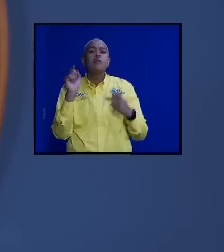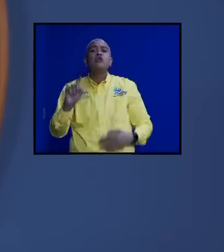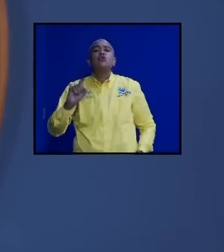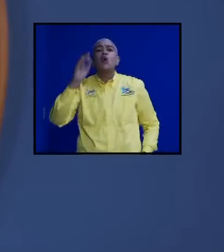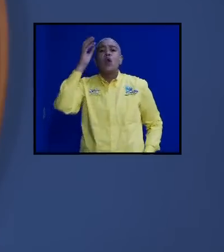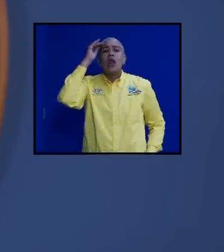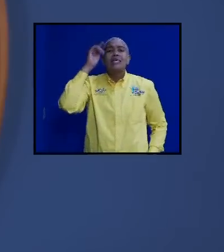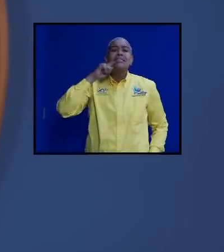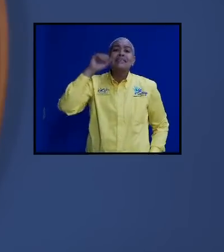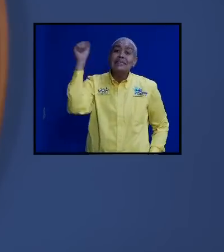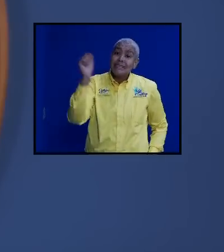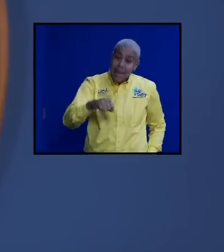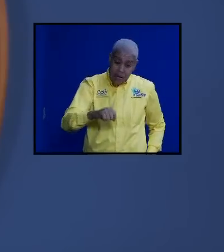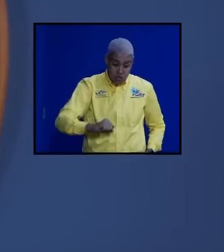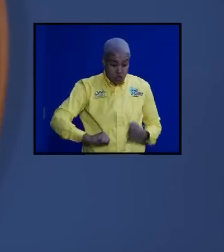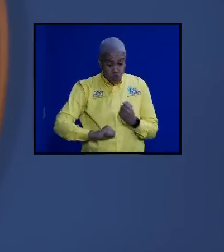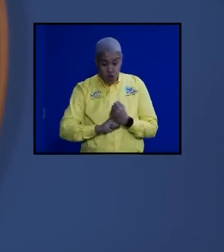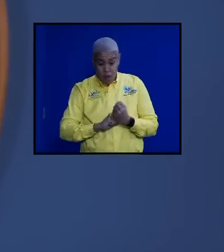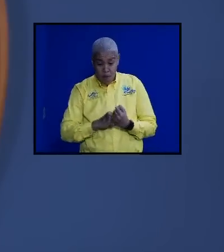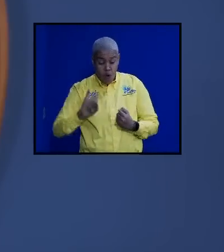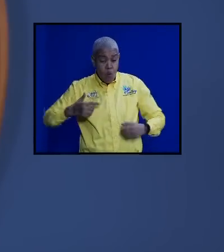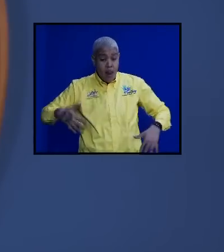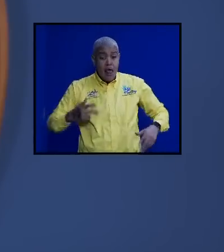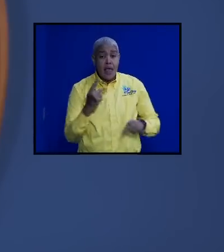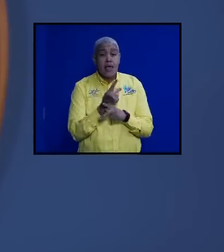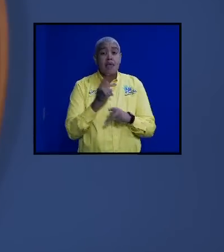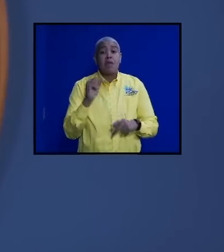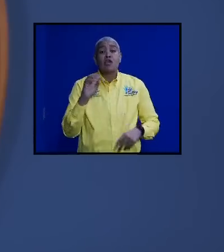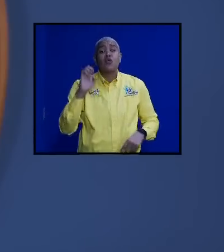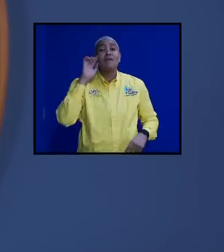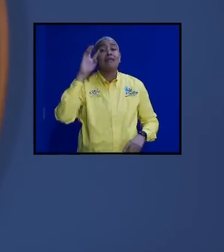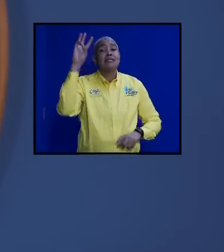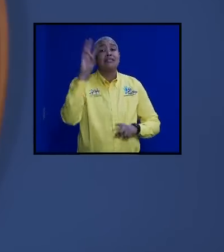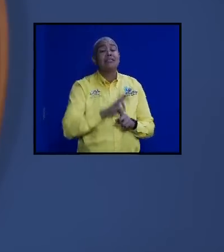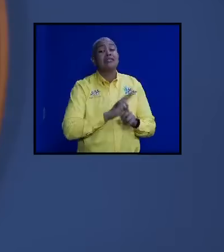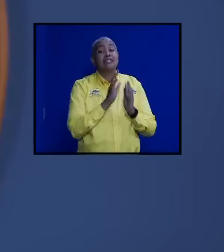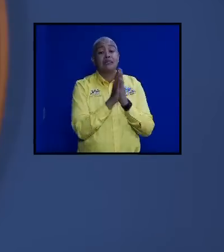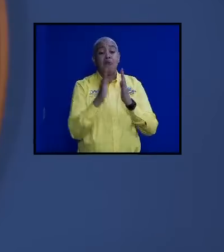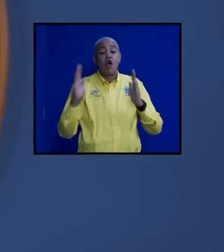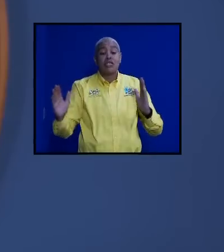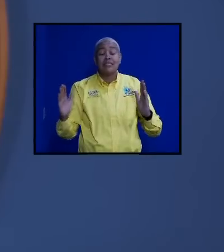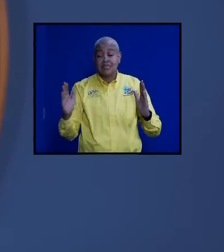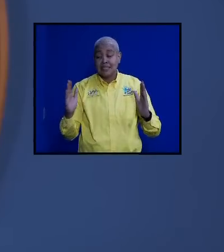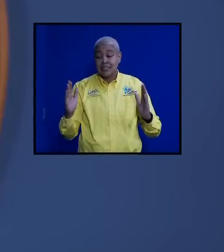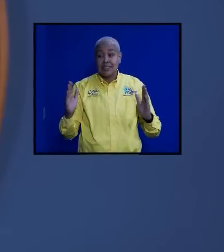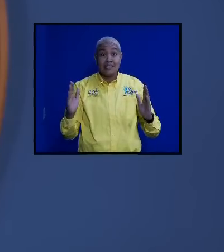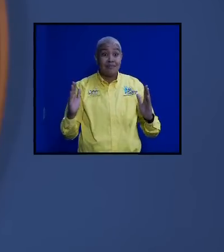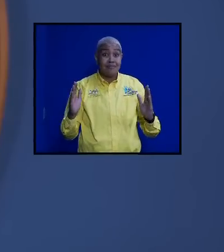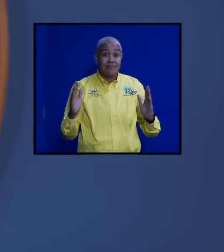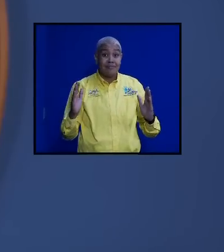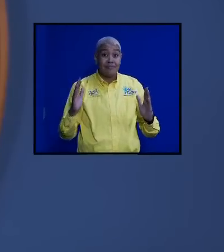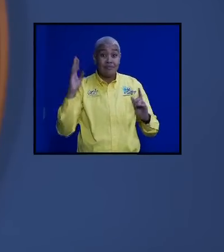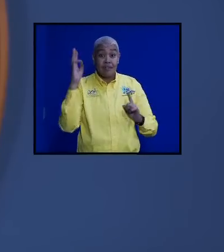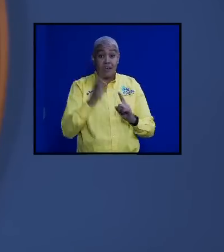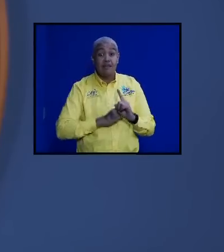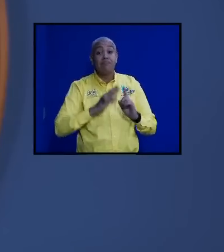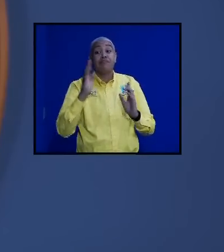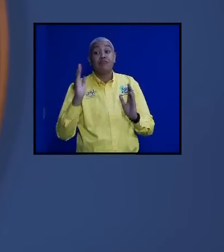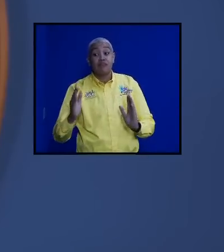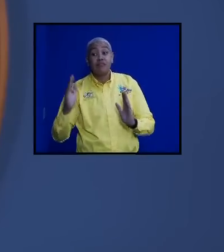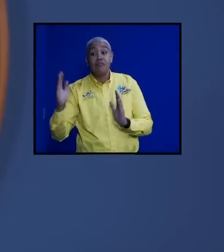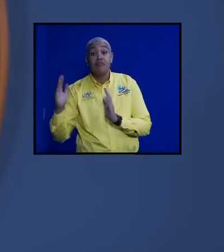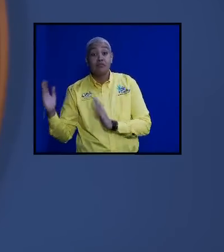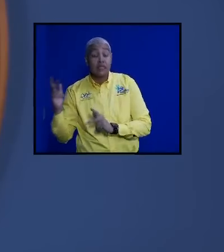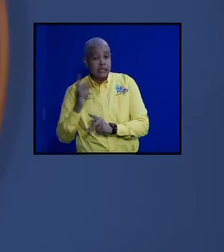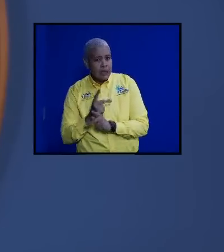Yes, it was supported. We weren't able to keep the SOEs for 6 months at a time